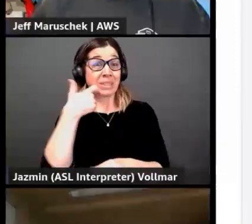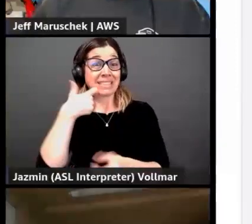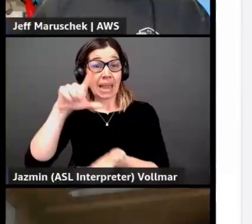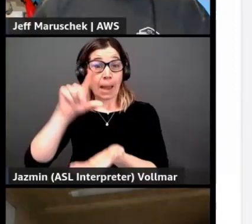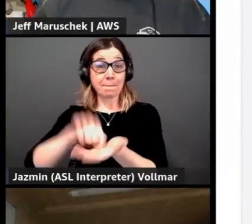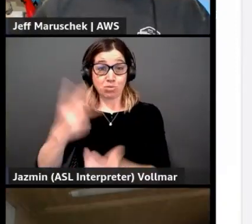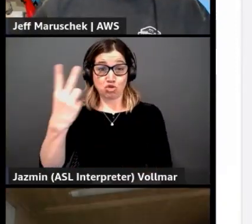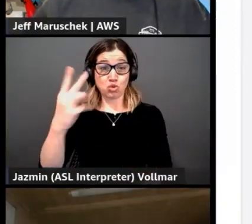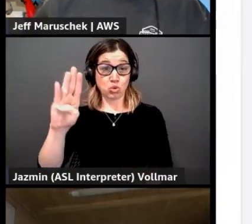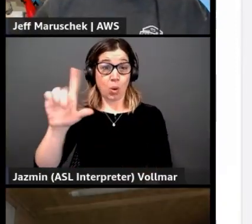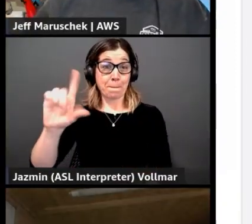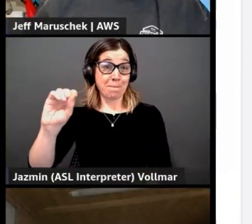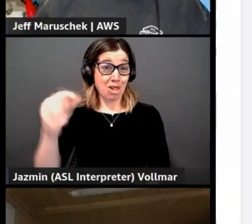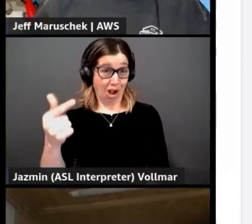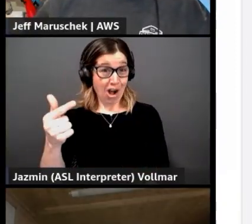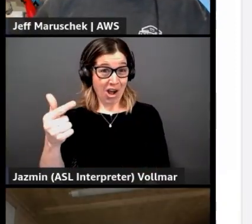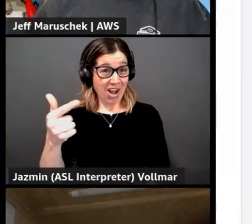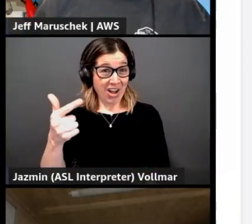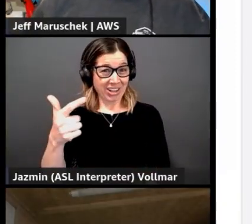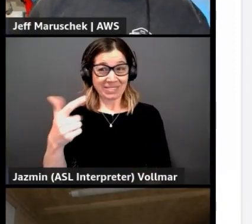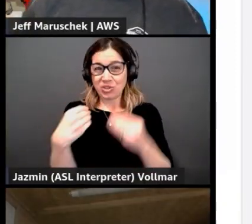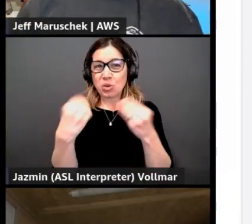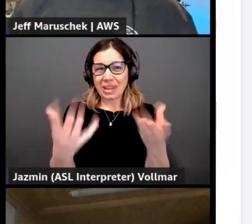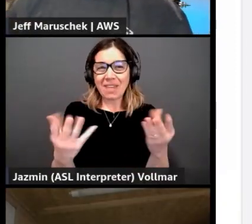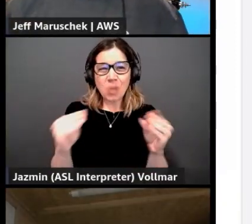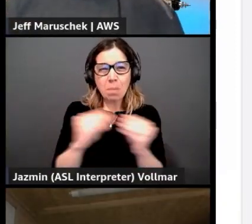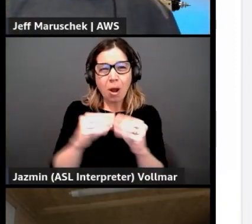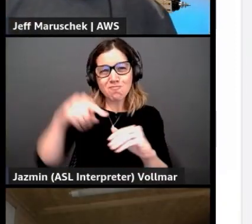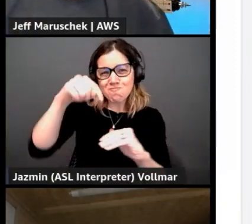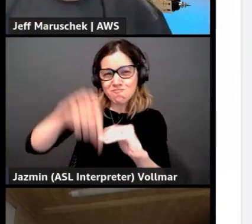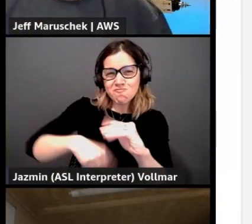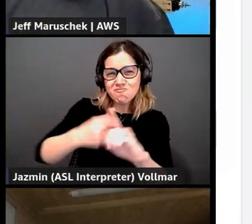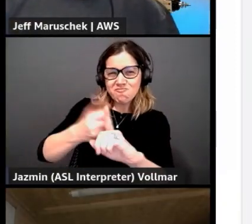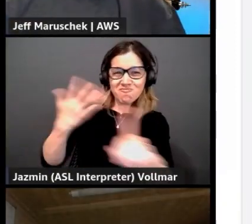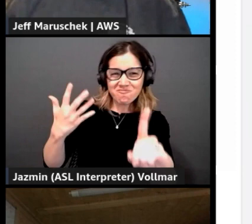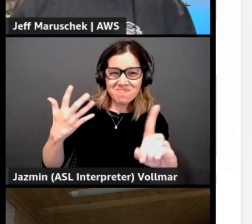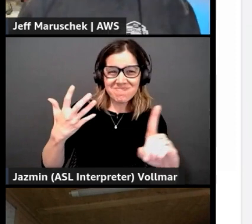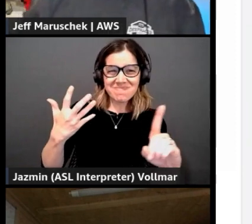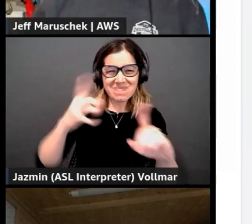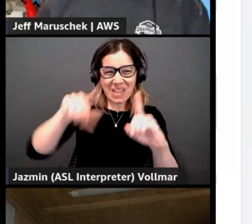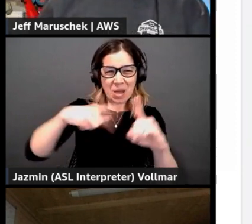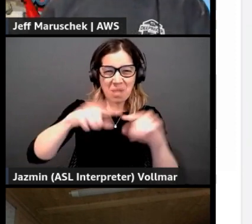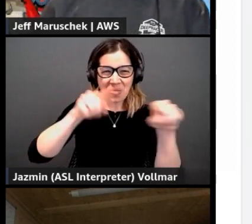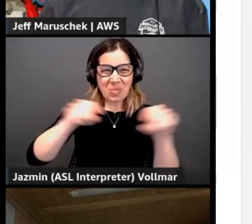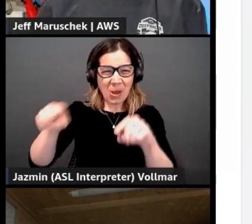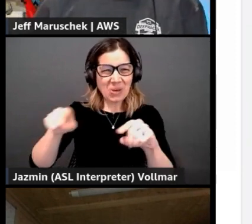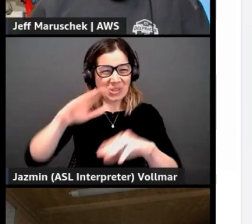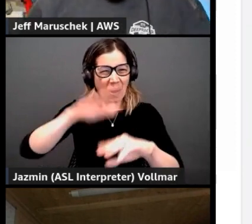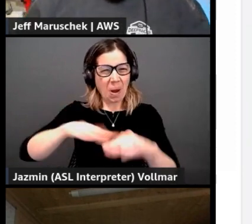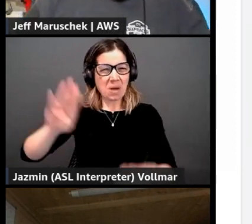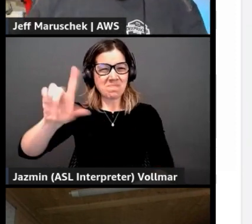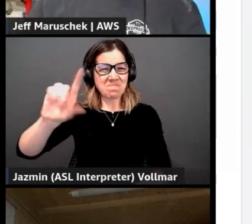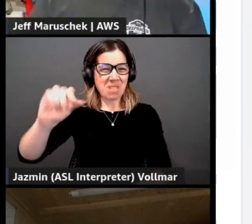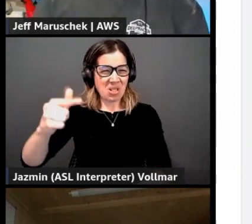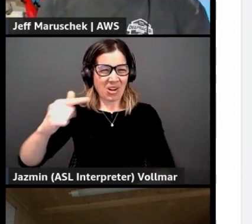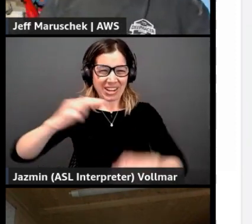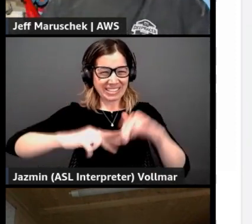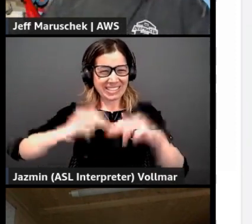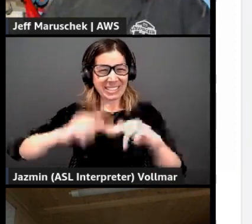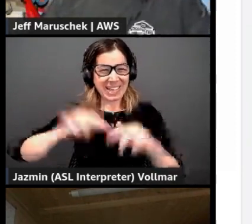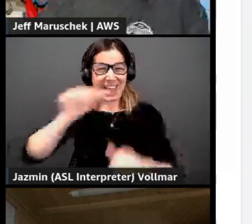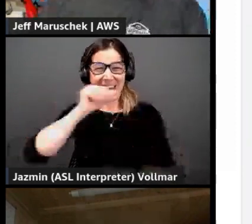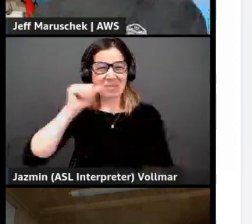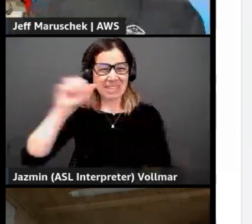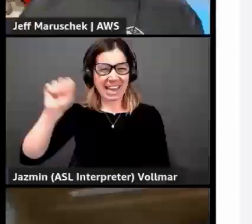about this to kind of give you a little bit more information on those. They're on our blog site on Amazon SES site.